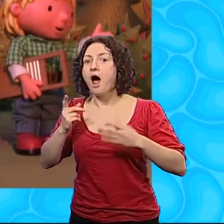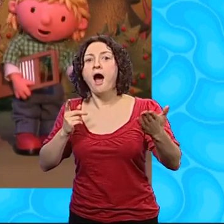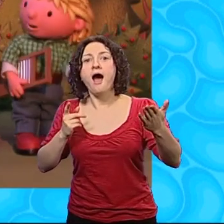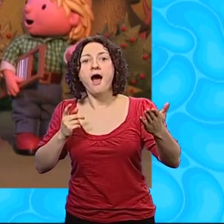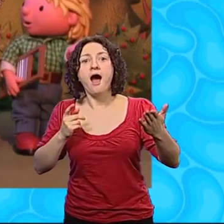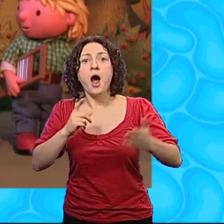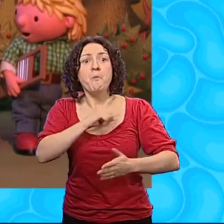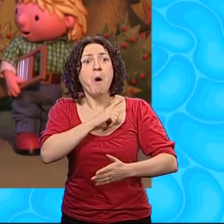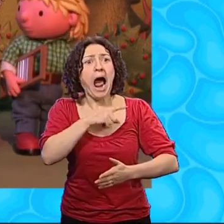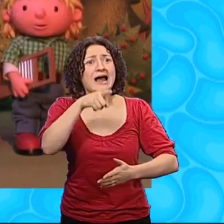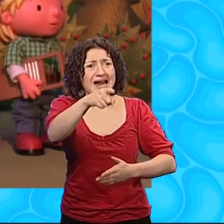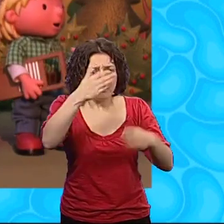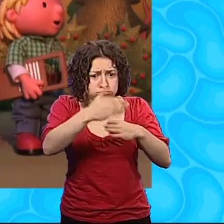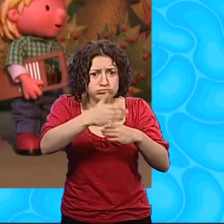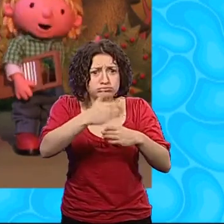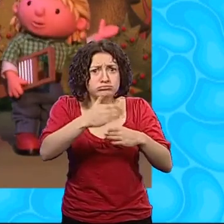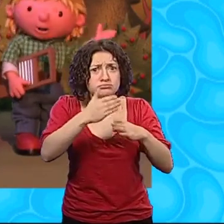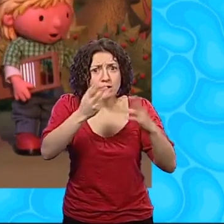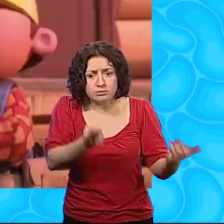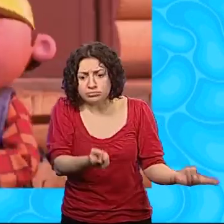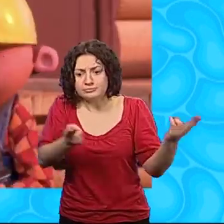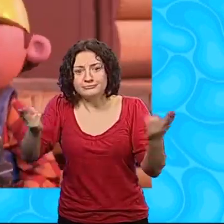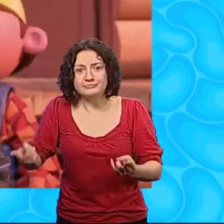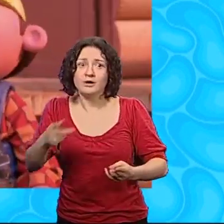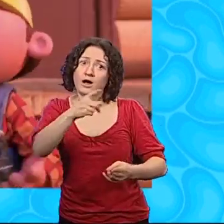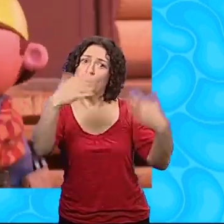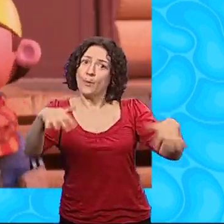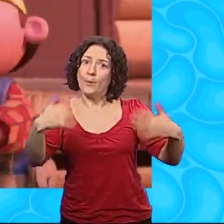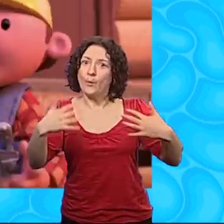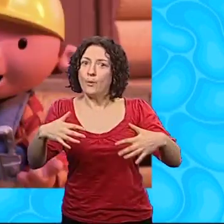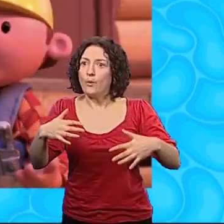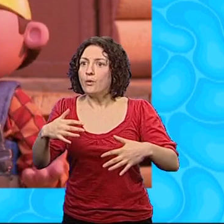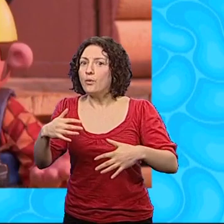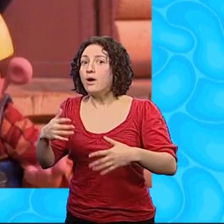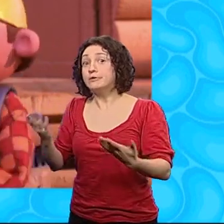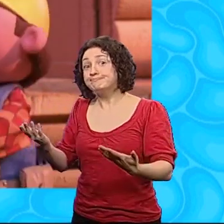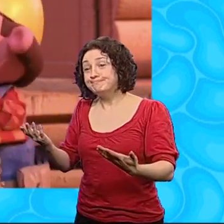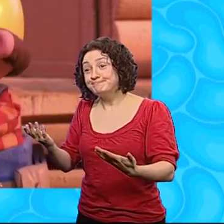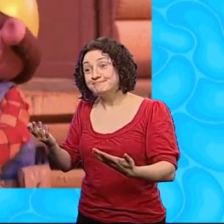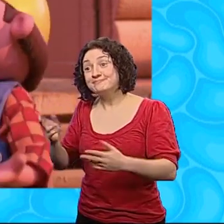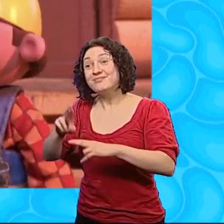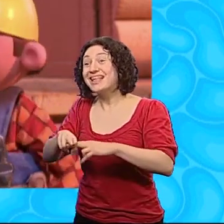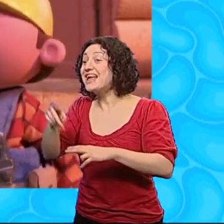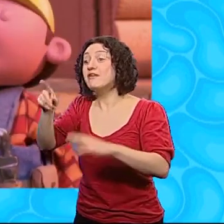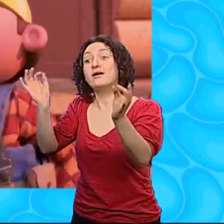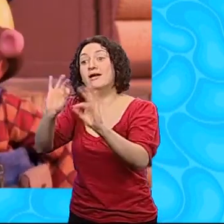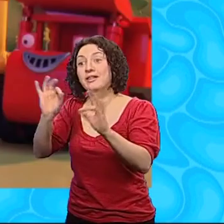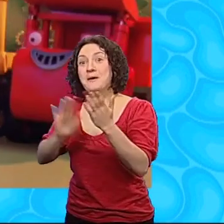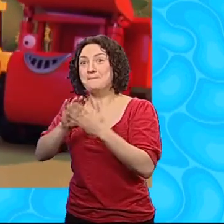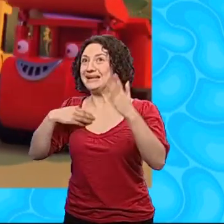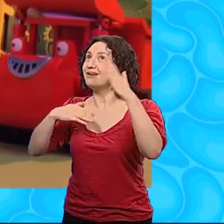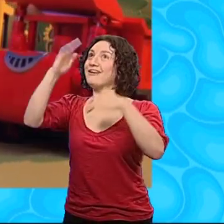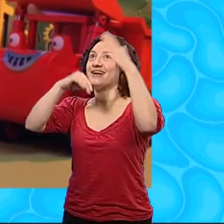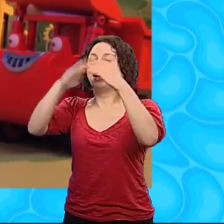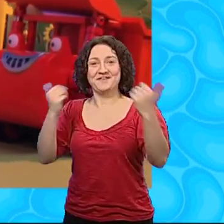Lofty's going to be our star because of what he does. Oh, you mean because we couldn't have built this bunkhouse without him?